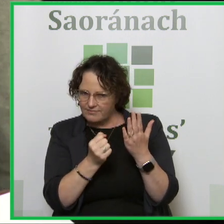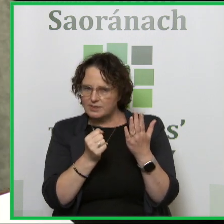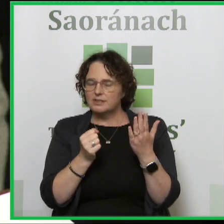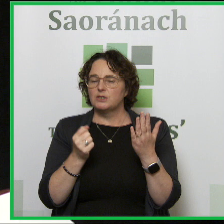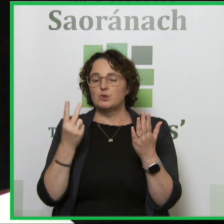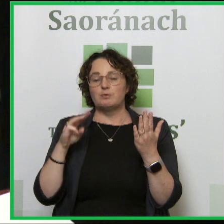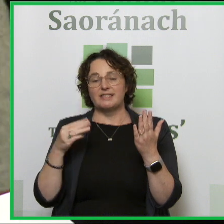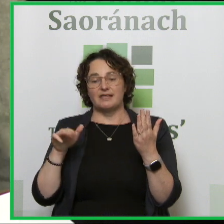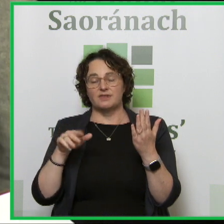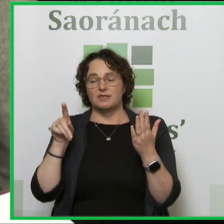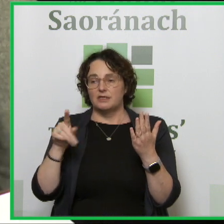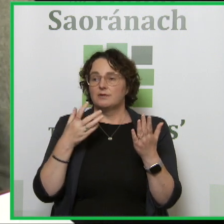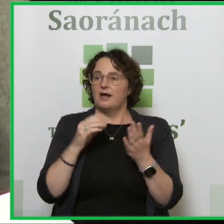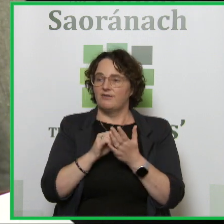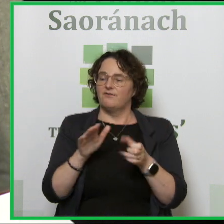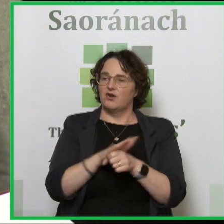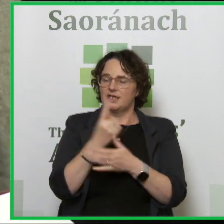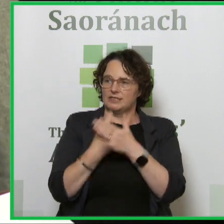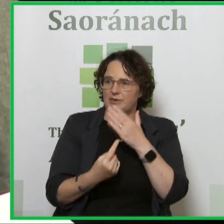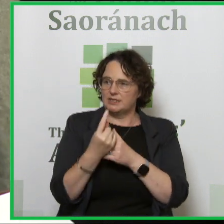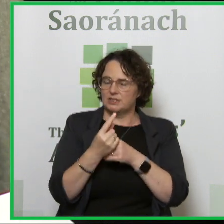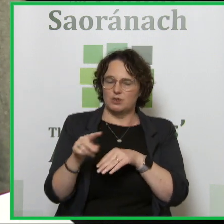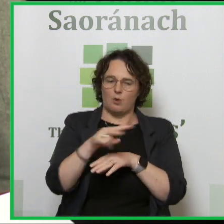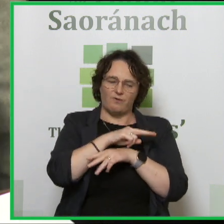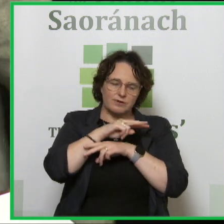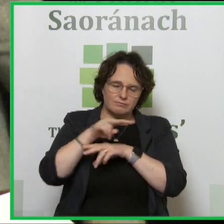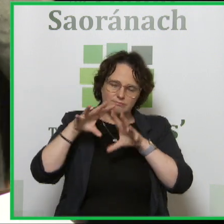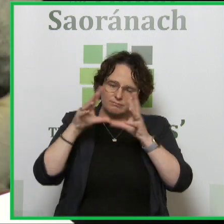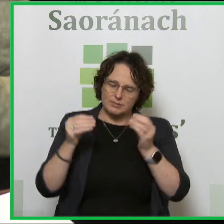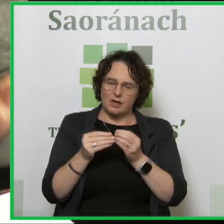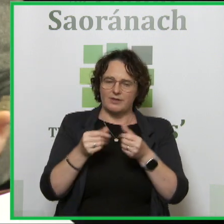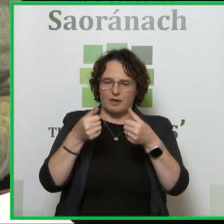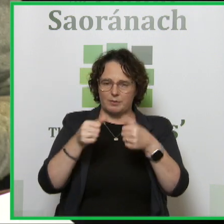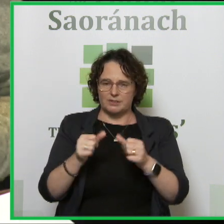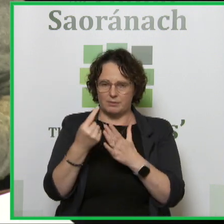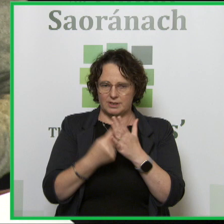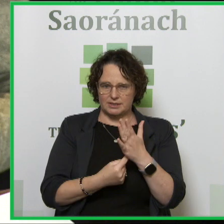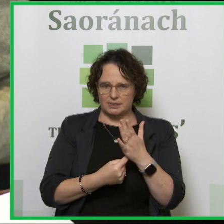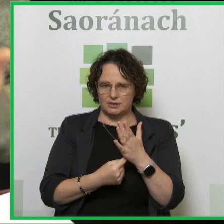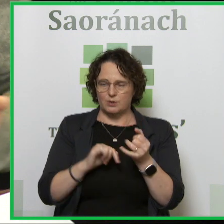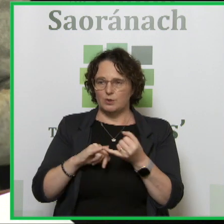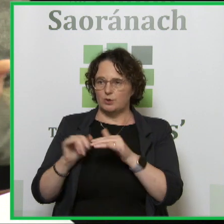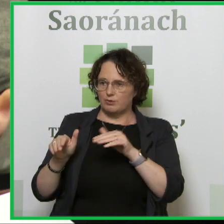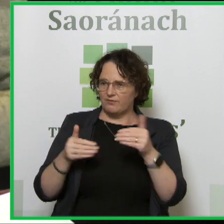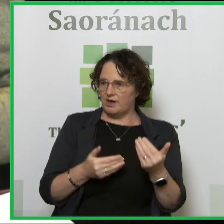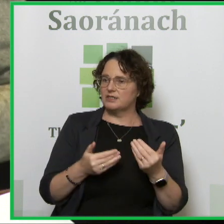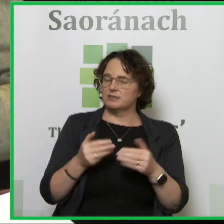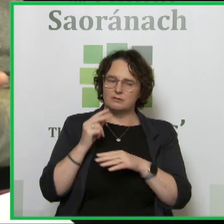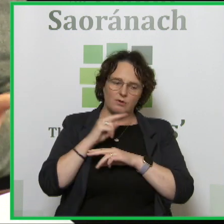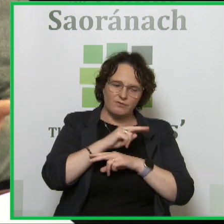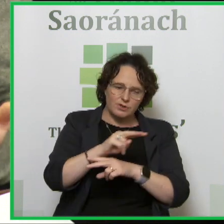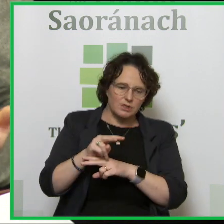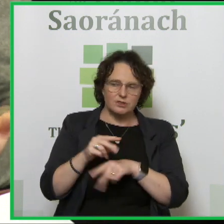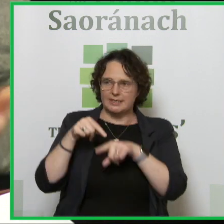Peter. We have fully independent oversight of the implementation of policy, so those providing oversight should not be in any way dependent